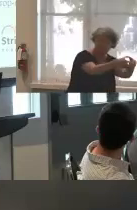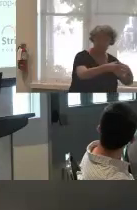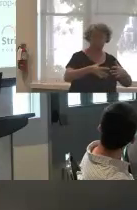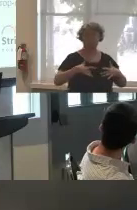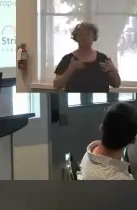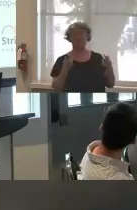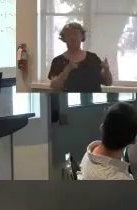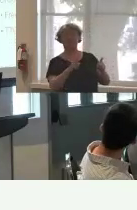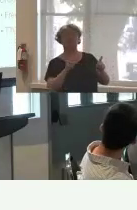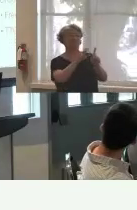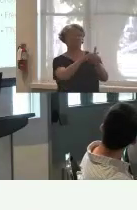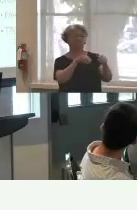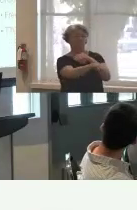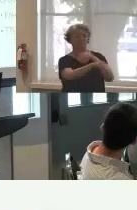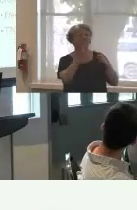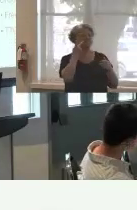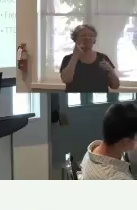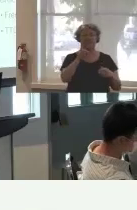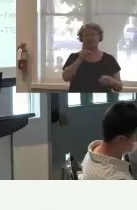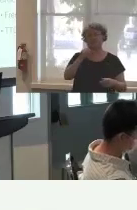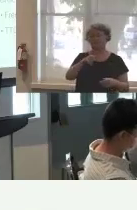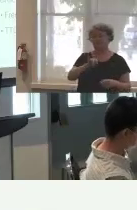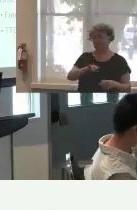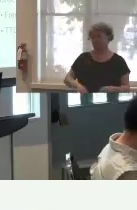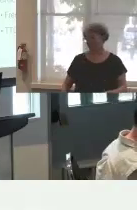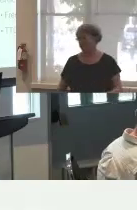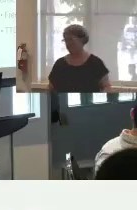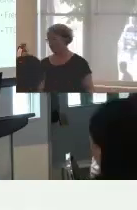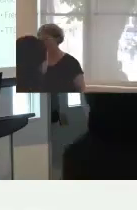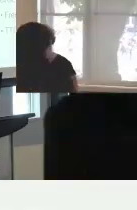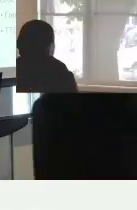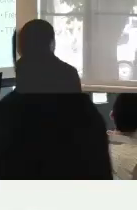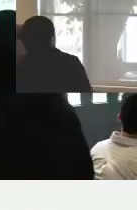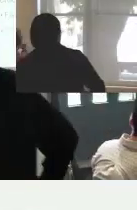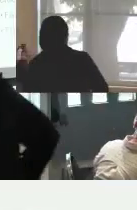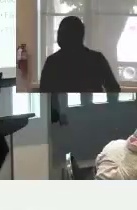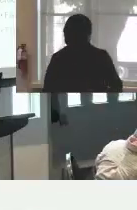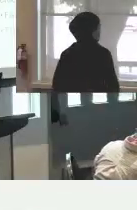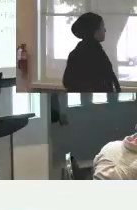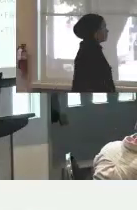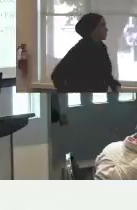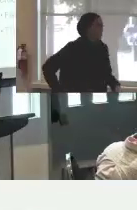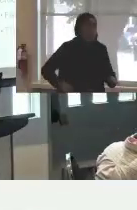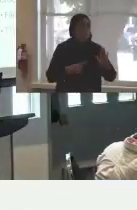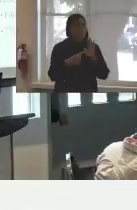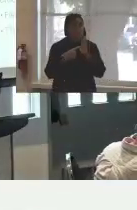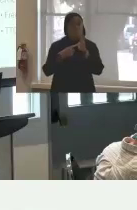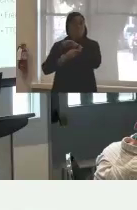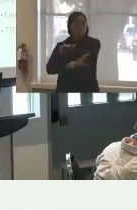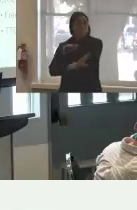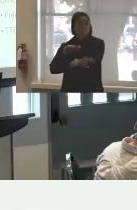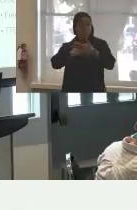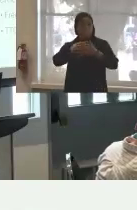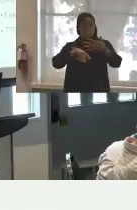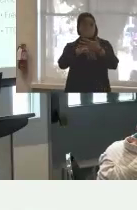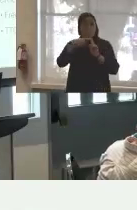and drop-ins. This here is an example of our program calendar for September. As you can see, we